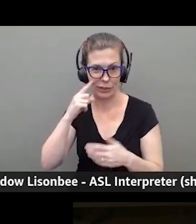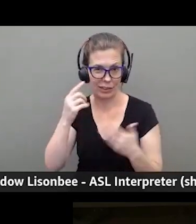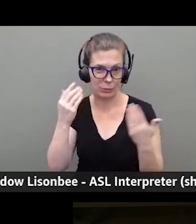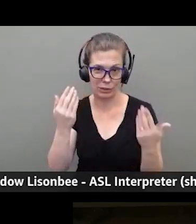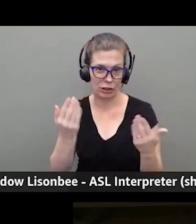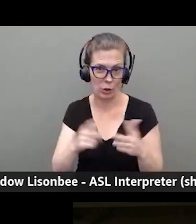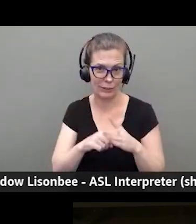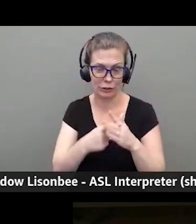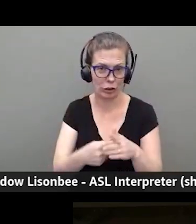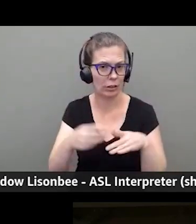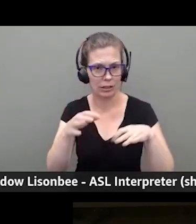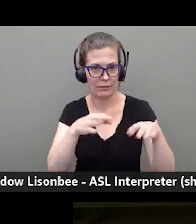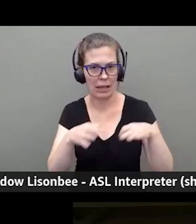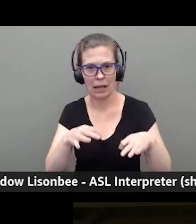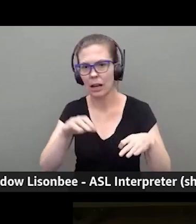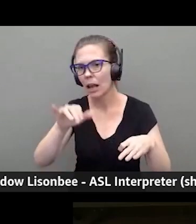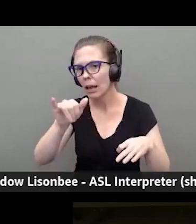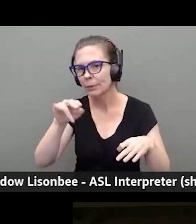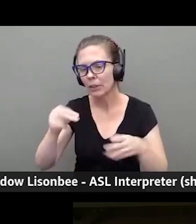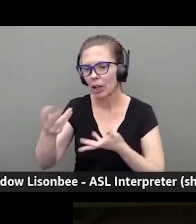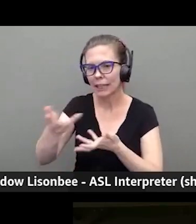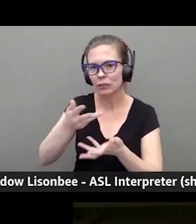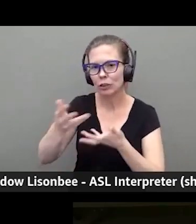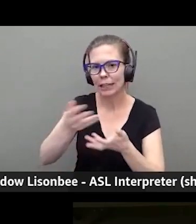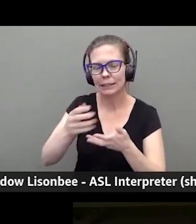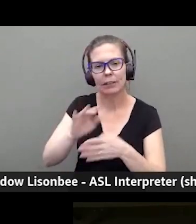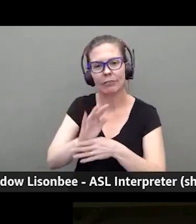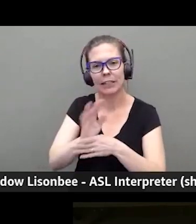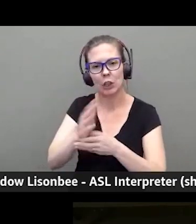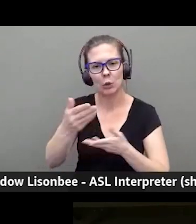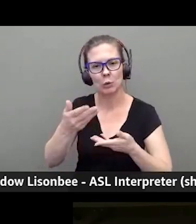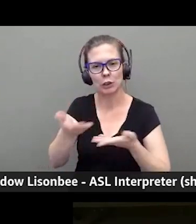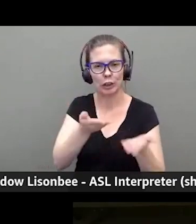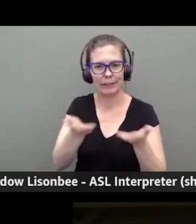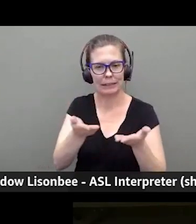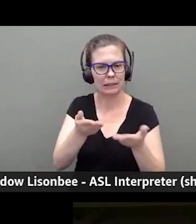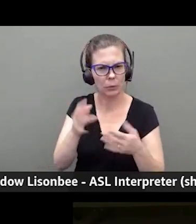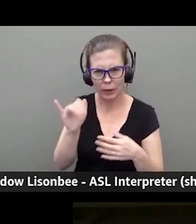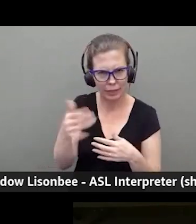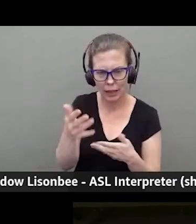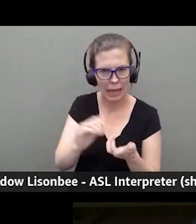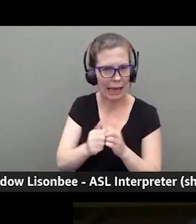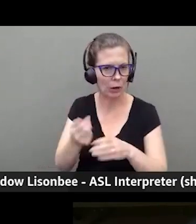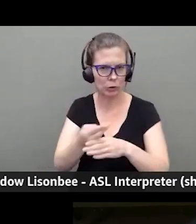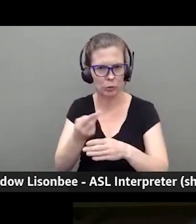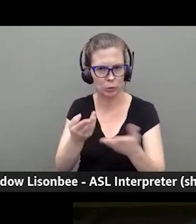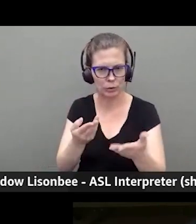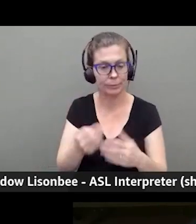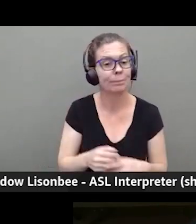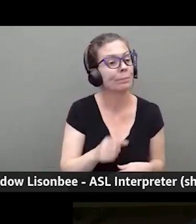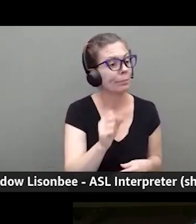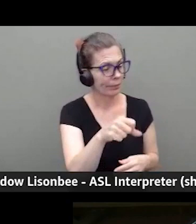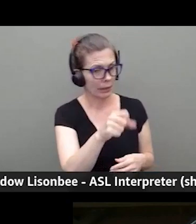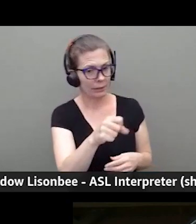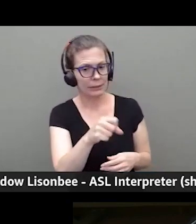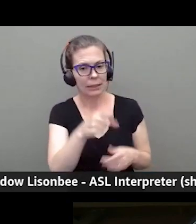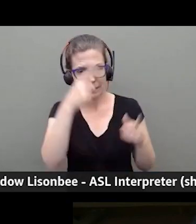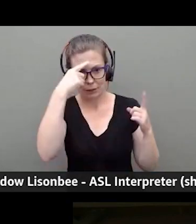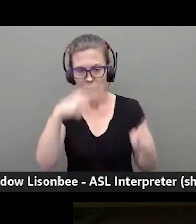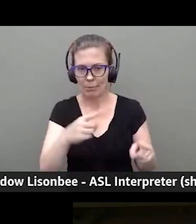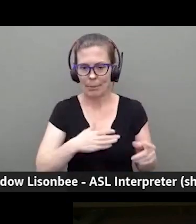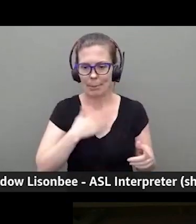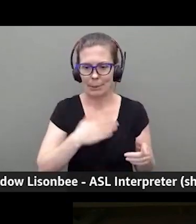and define what Amazon Interactive Video Service is and how it's used. Absolutely. I'd be